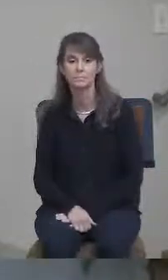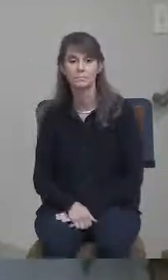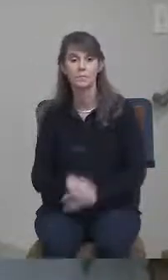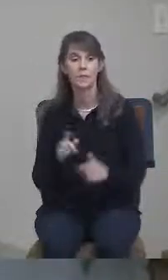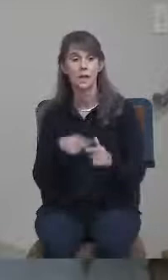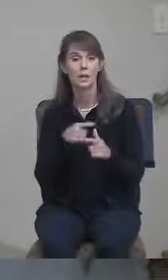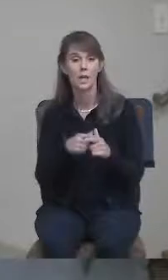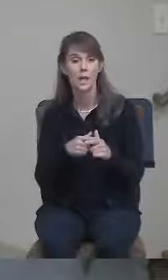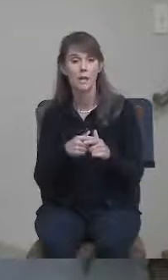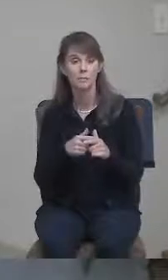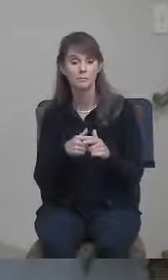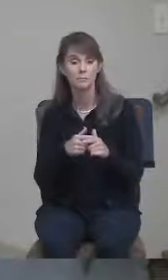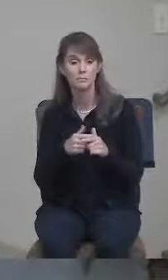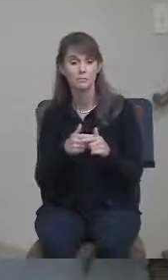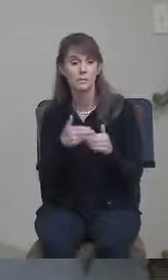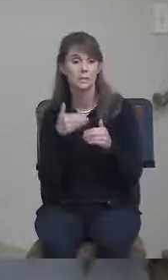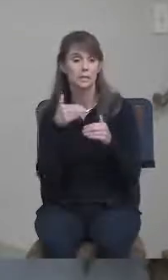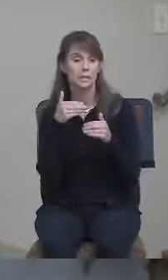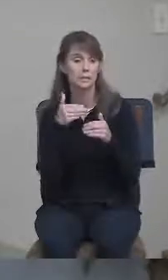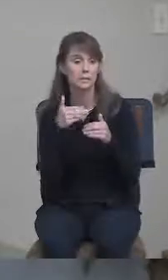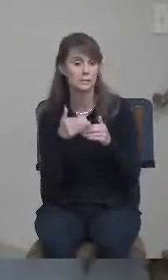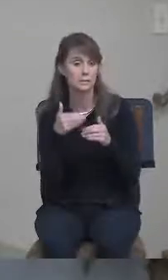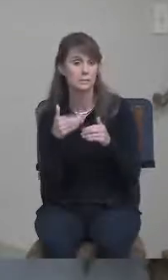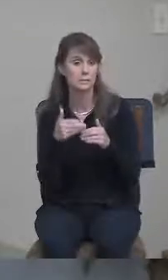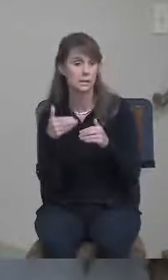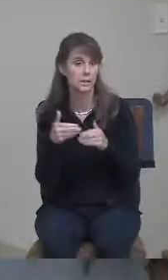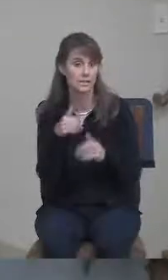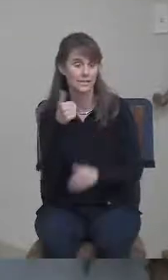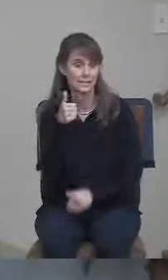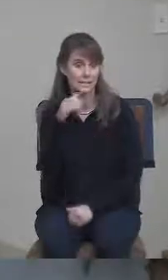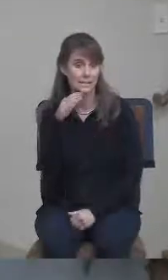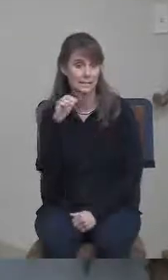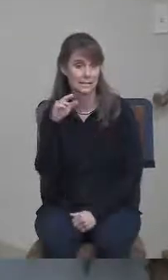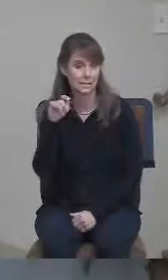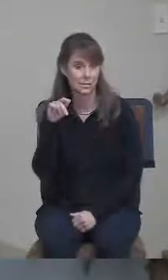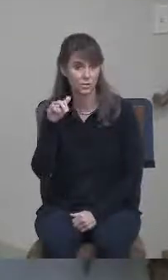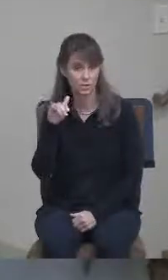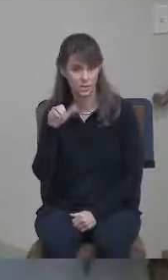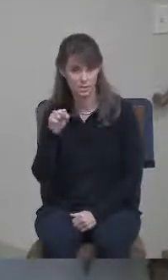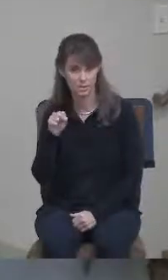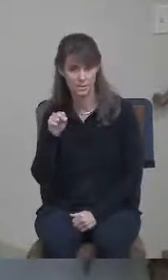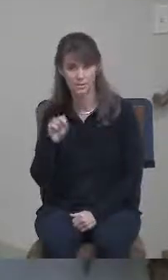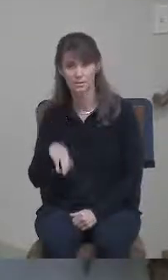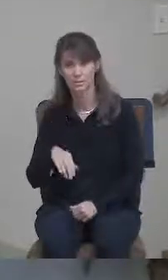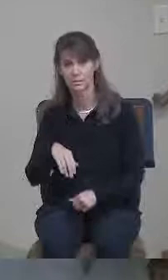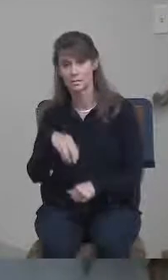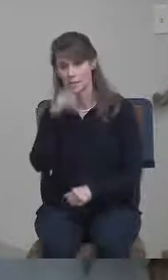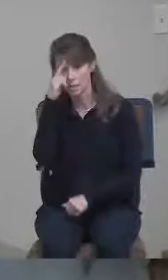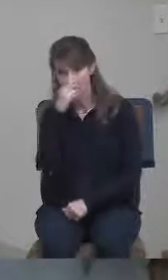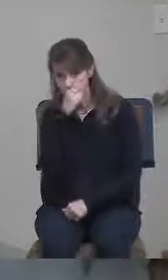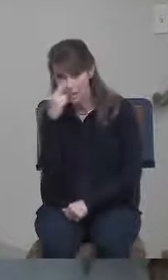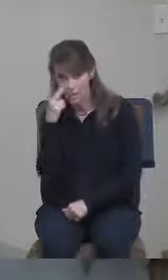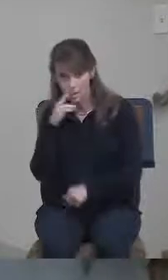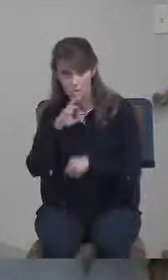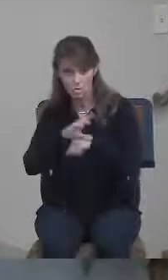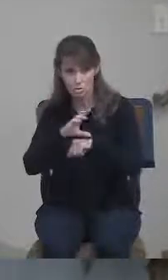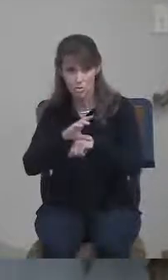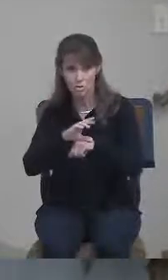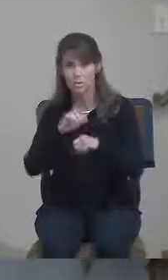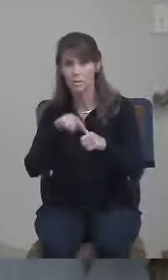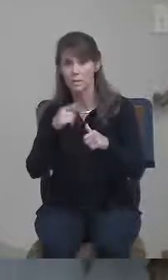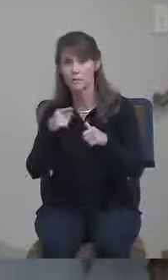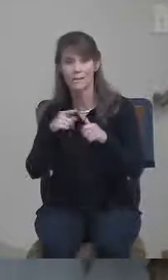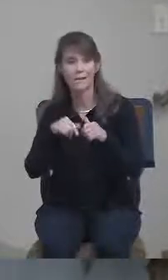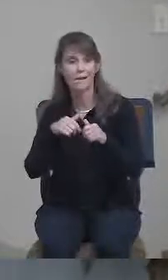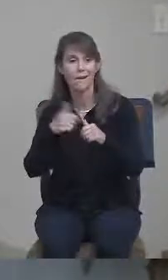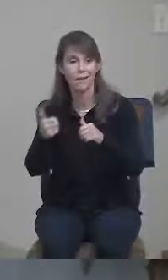centuries, you had the Catholic Church being the dominant church. There may have been small groups here or there, and there were, but